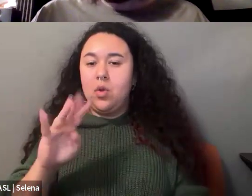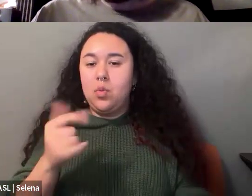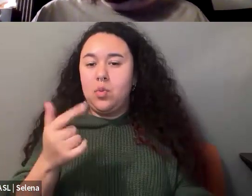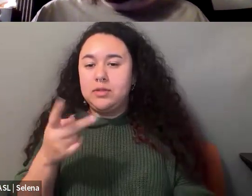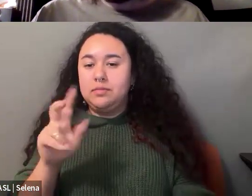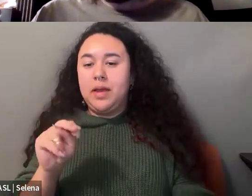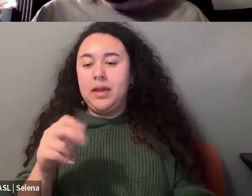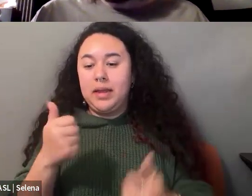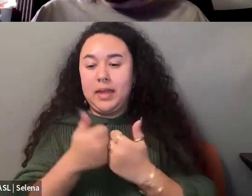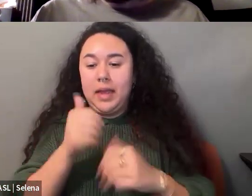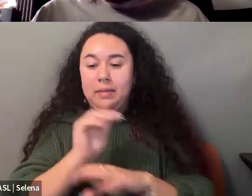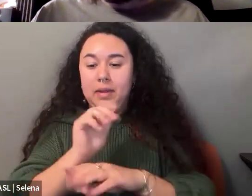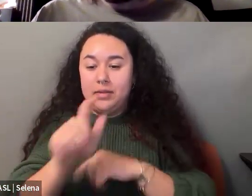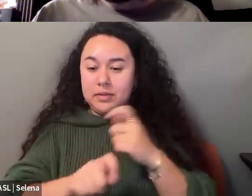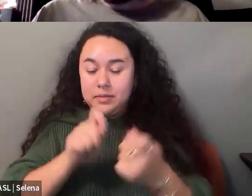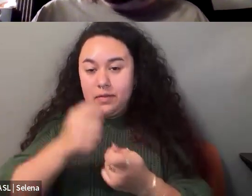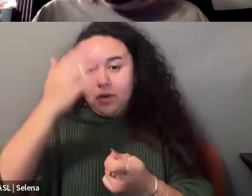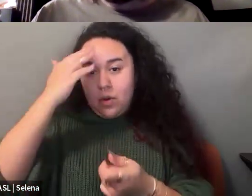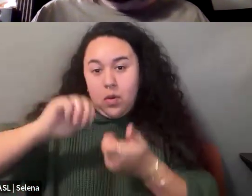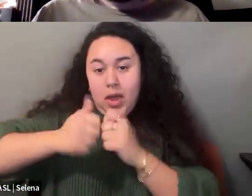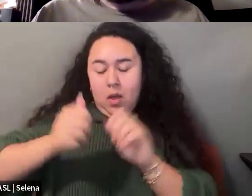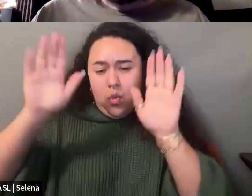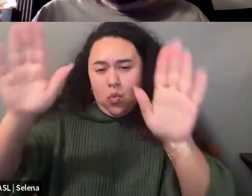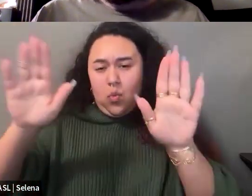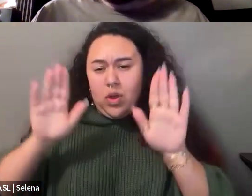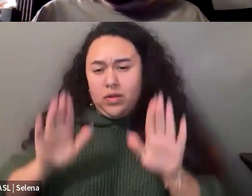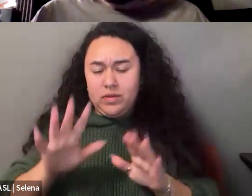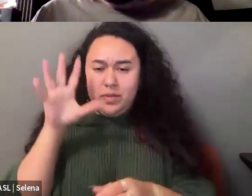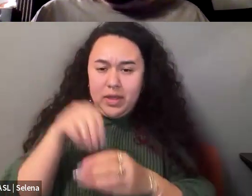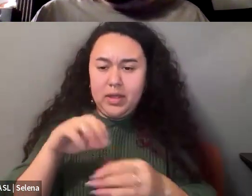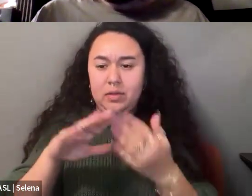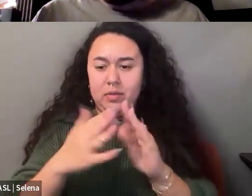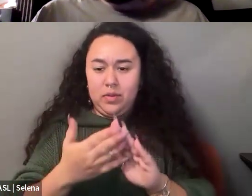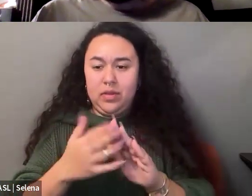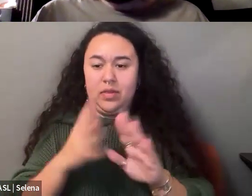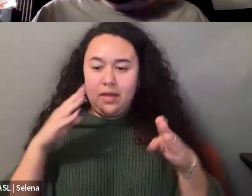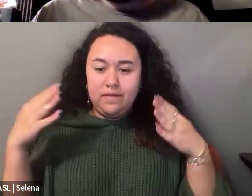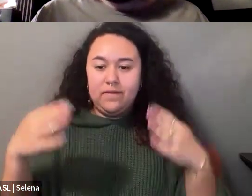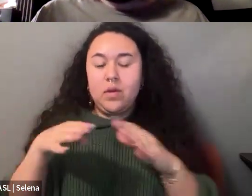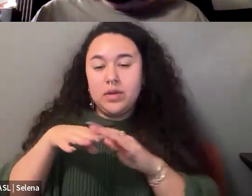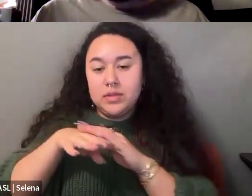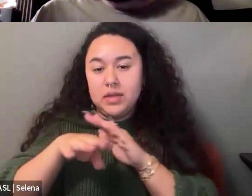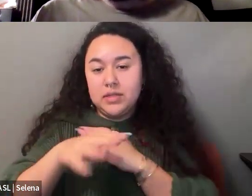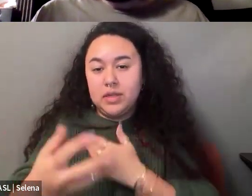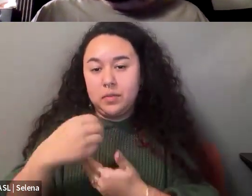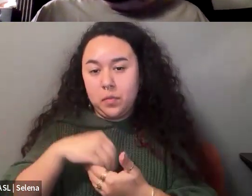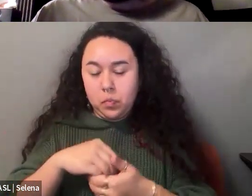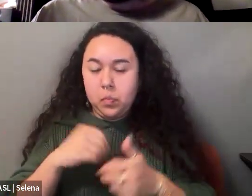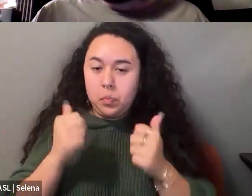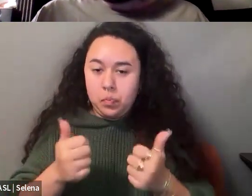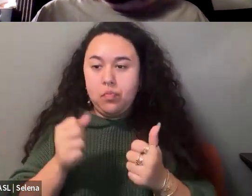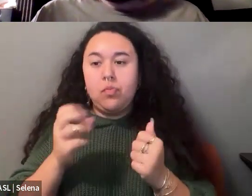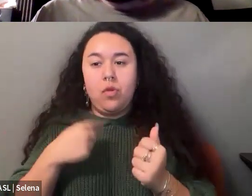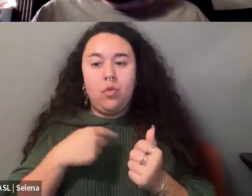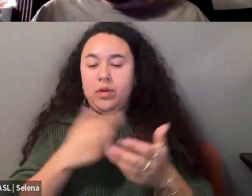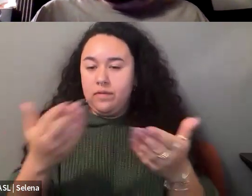night, specifically knowing how wonderful it is to be in community that centers access and inclusion. So